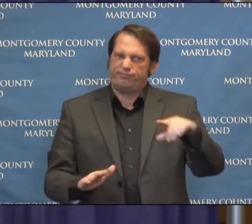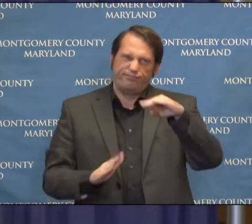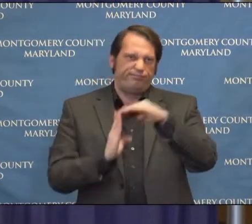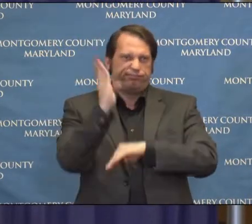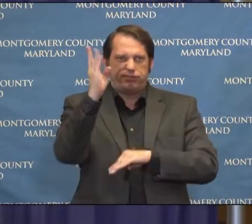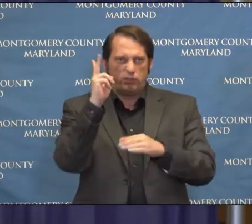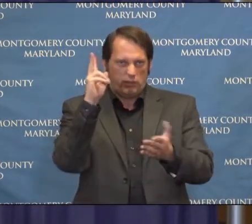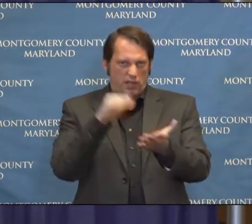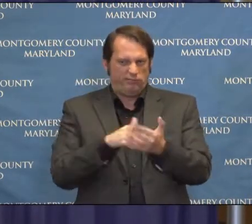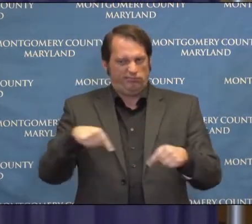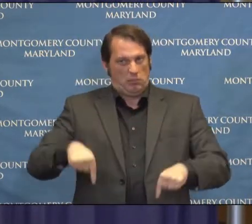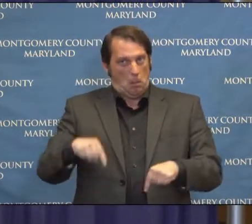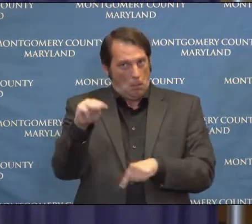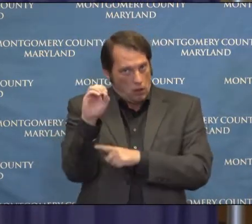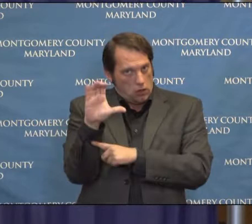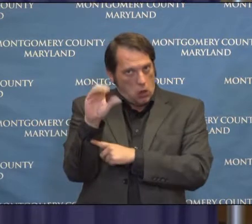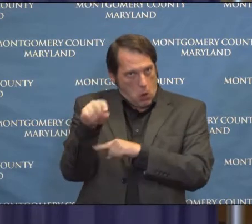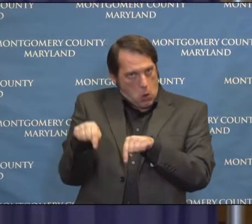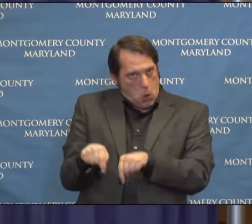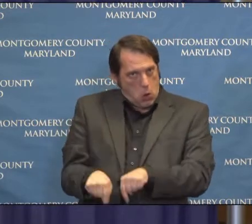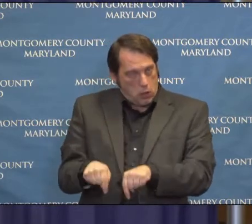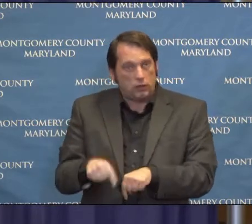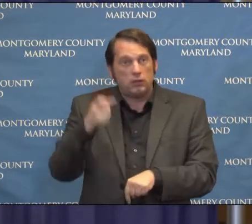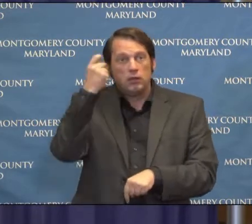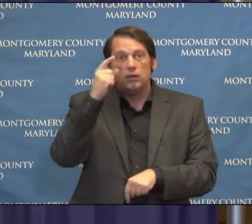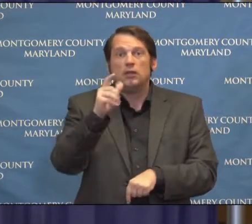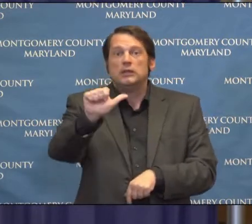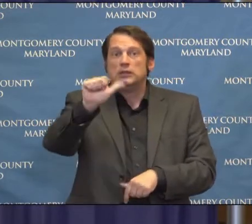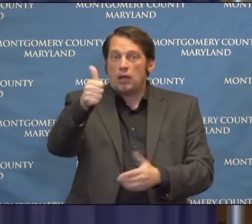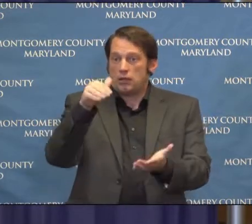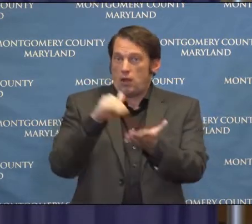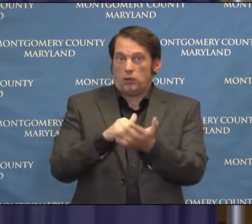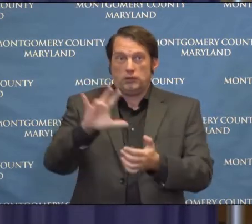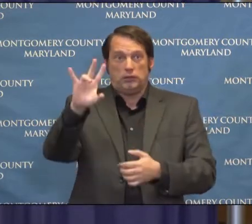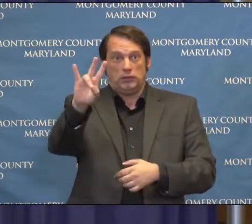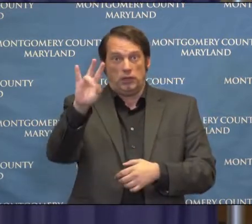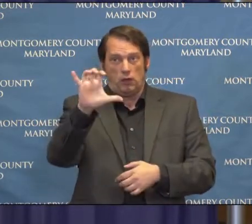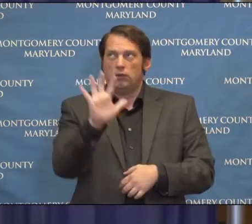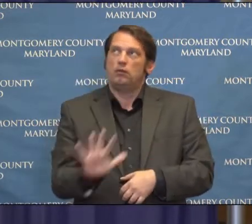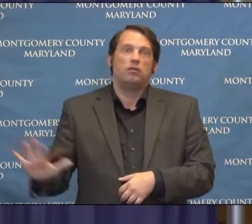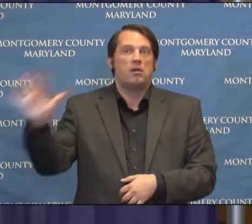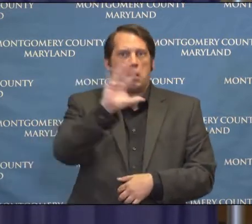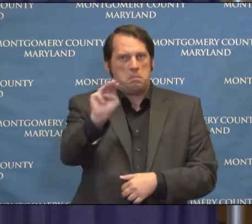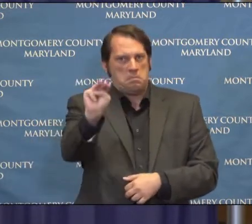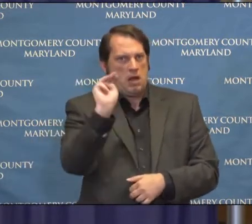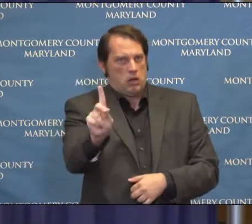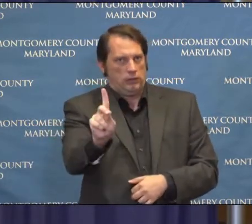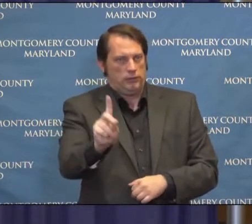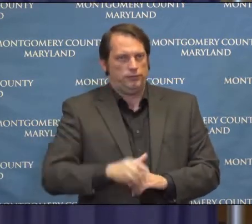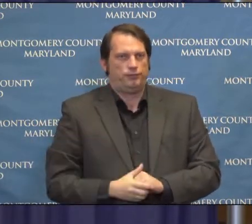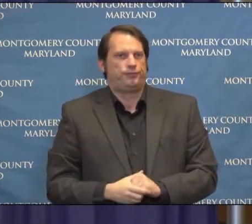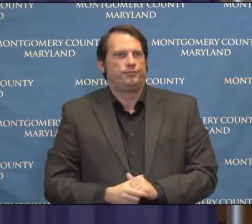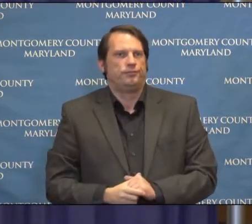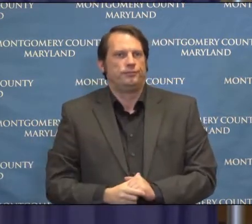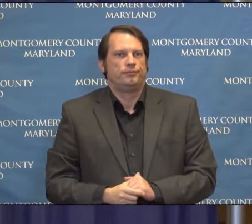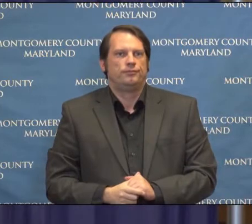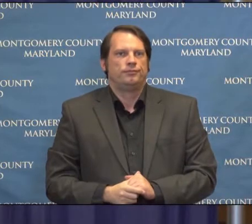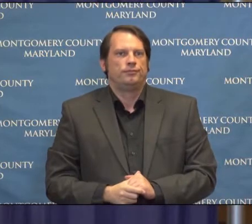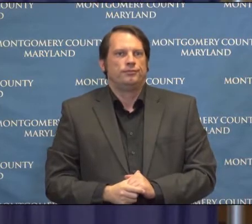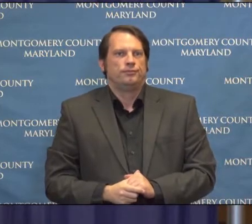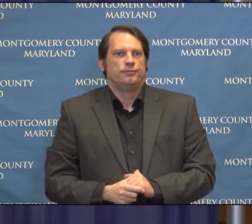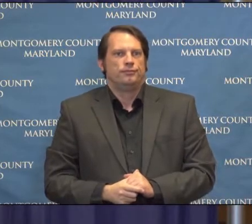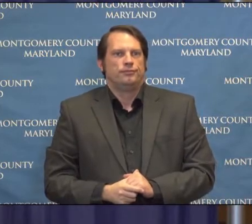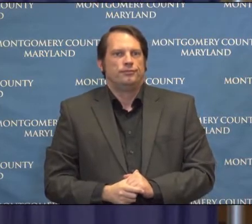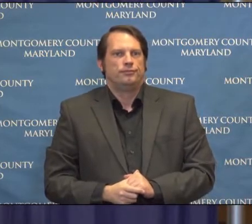over 10,700 cases across the state. If you recall from our very first meeting, again, I'd like to talk in terms of how we